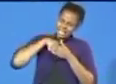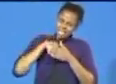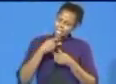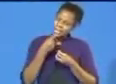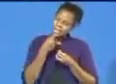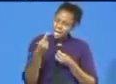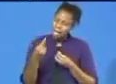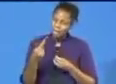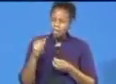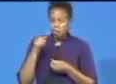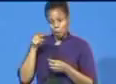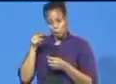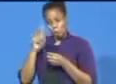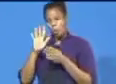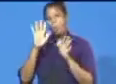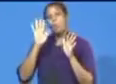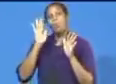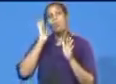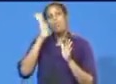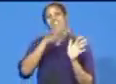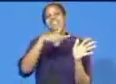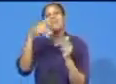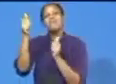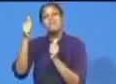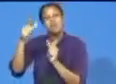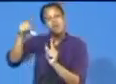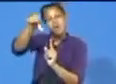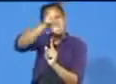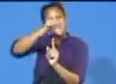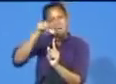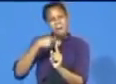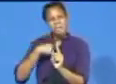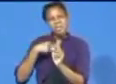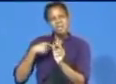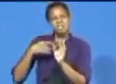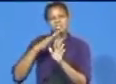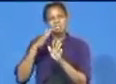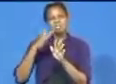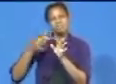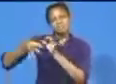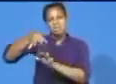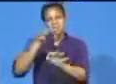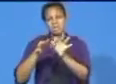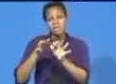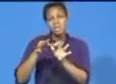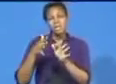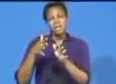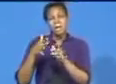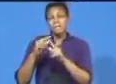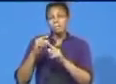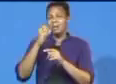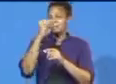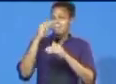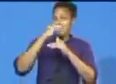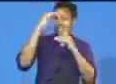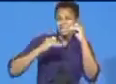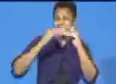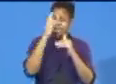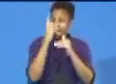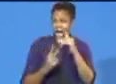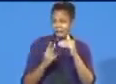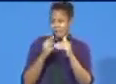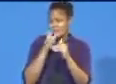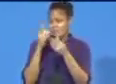you're going to leave. Yeah, you anoint me to be in your place, but I'm less than half of who you